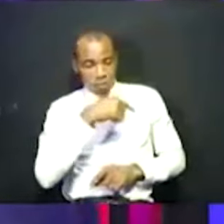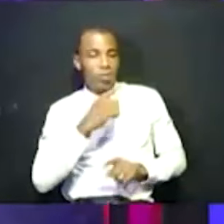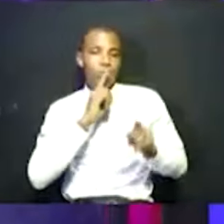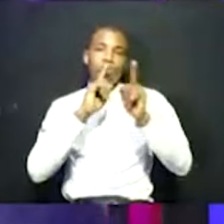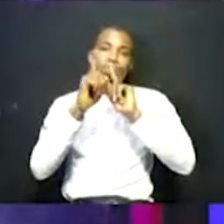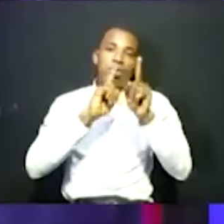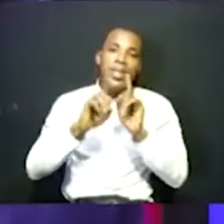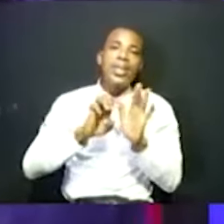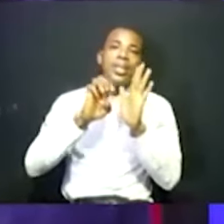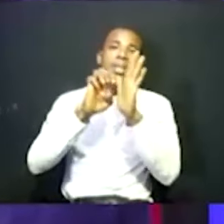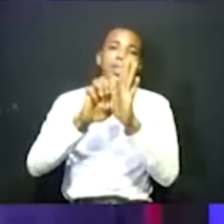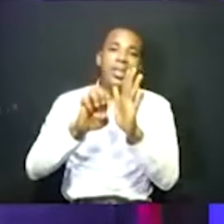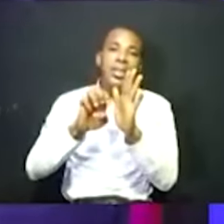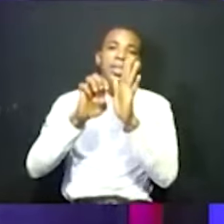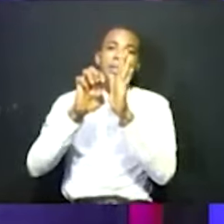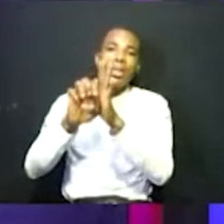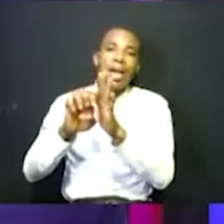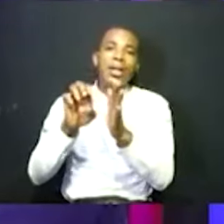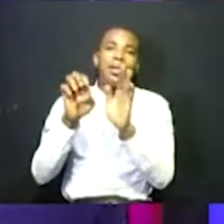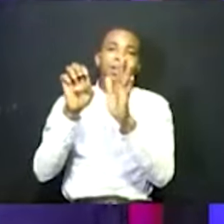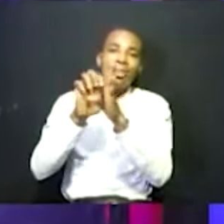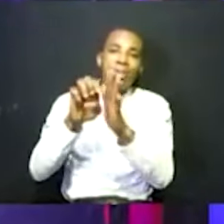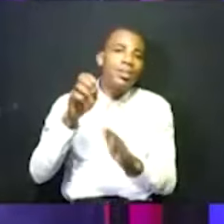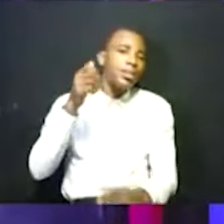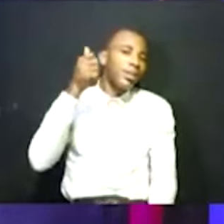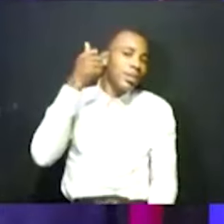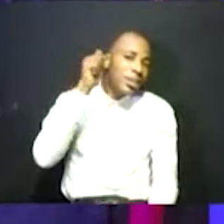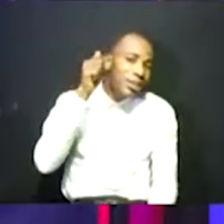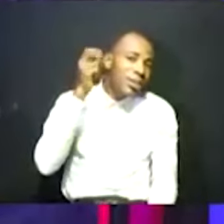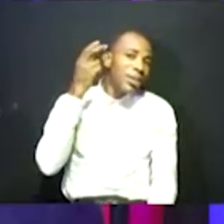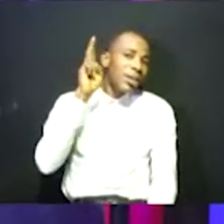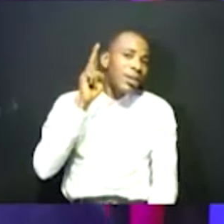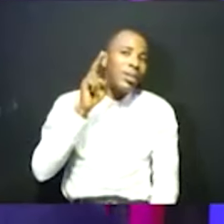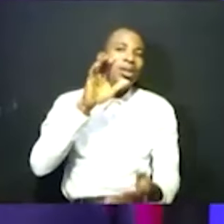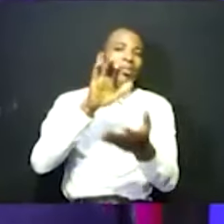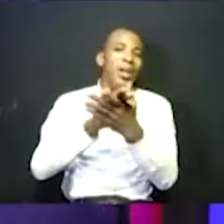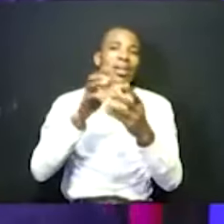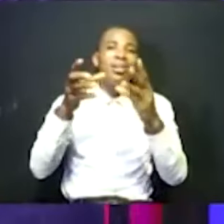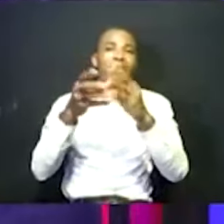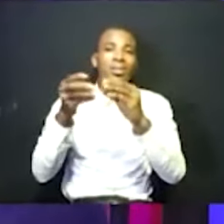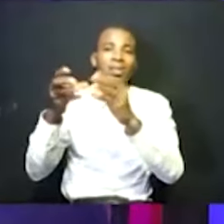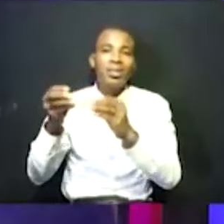his my spirit was vexed.